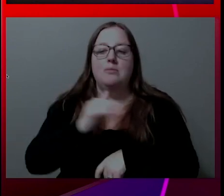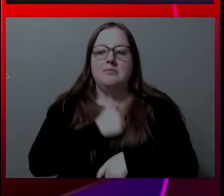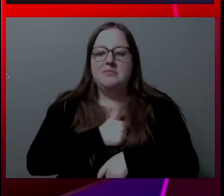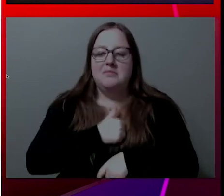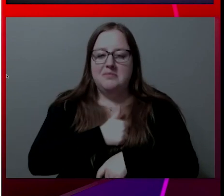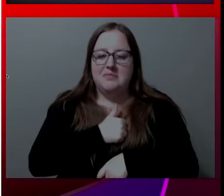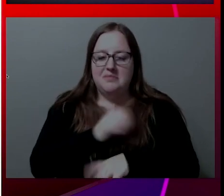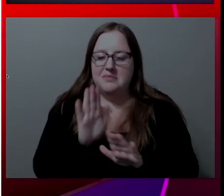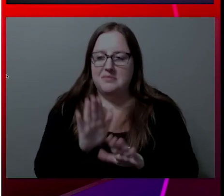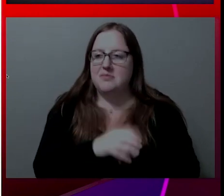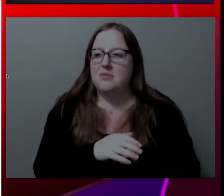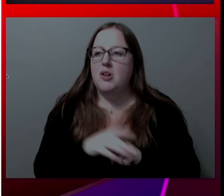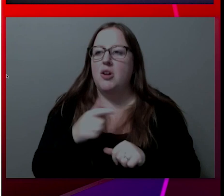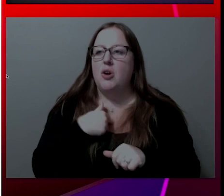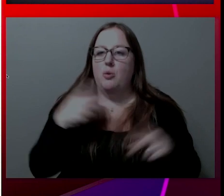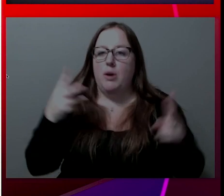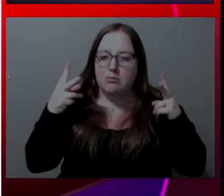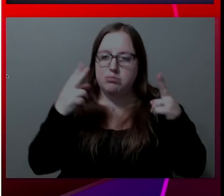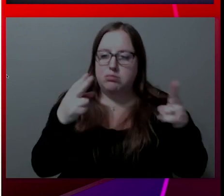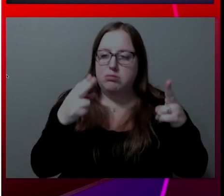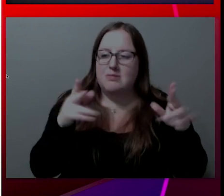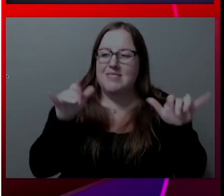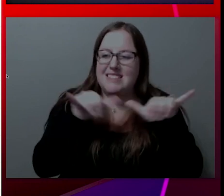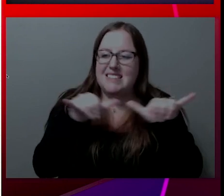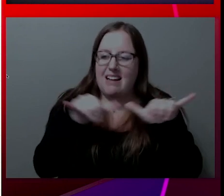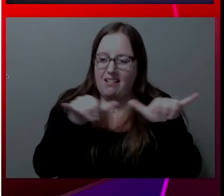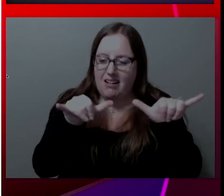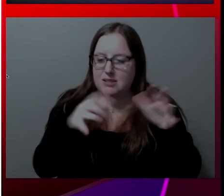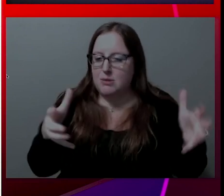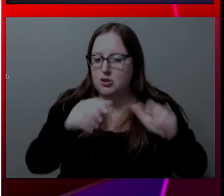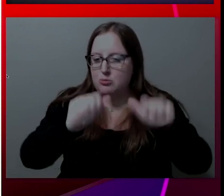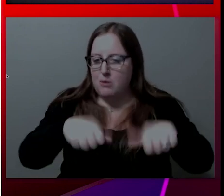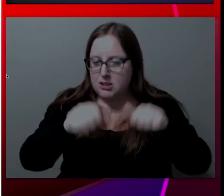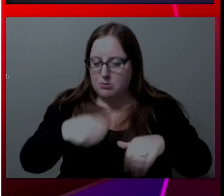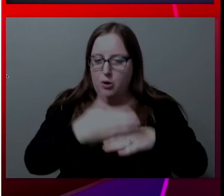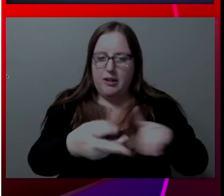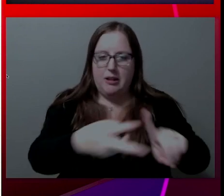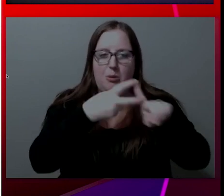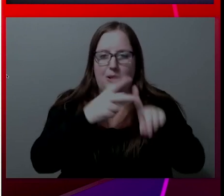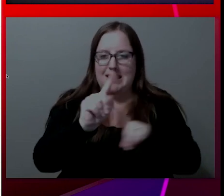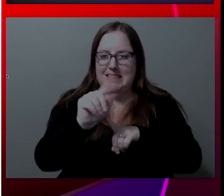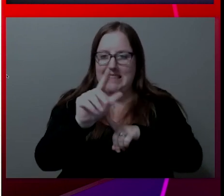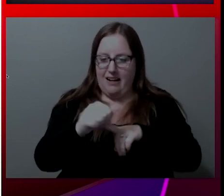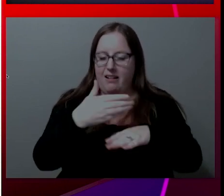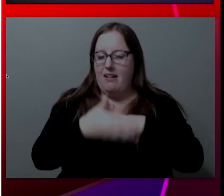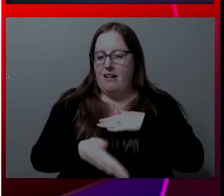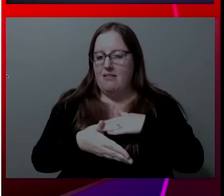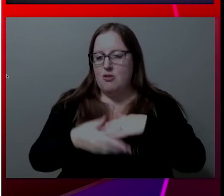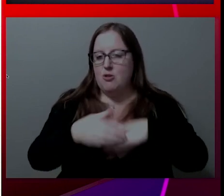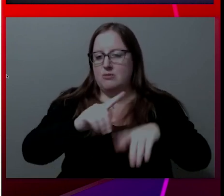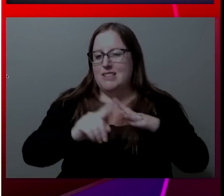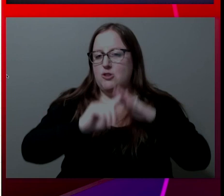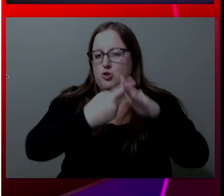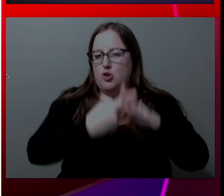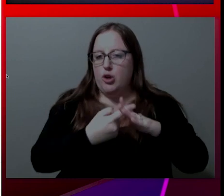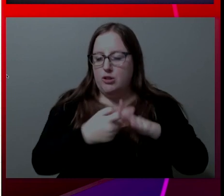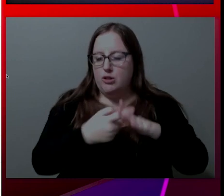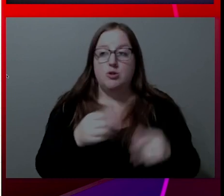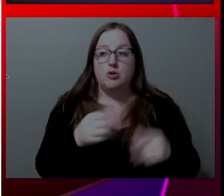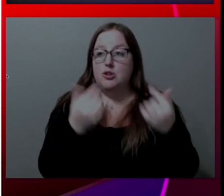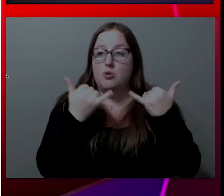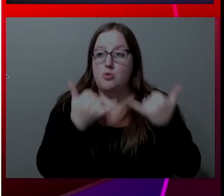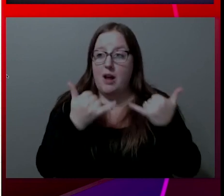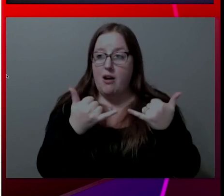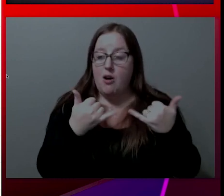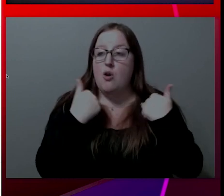we're trimming that size down as much as possible, and then pulling in data once the container started. So what we do right now is we've tried